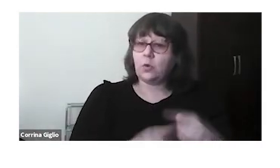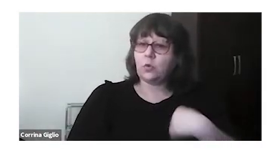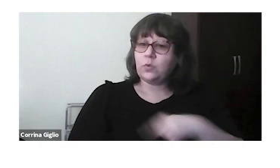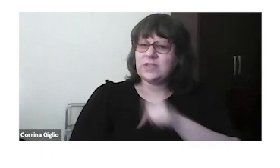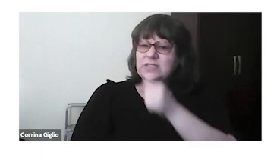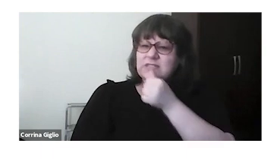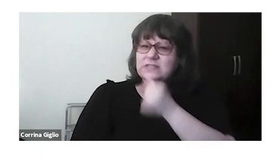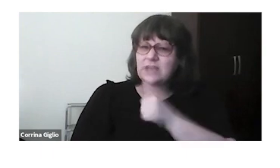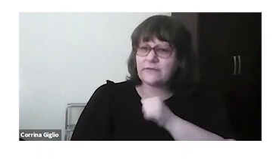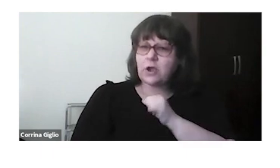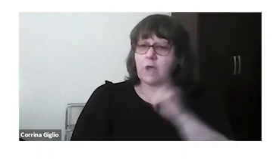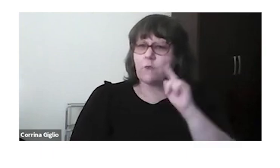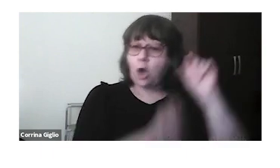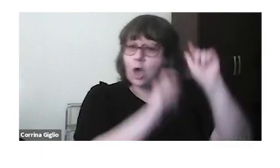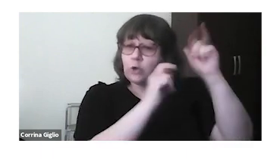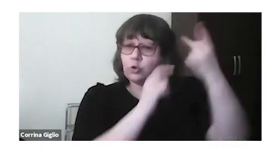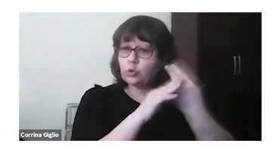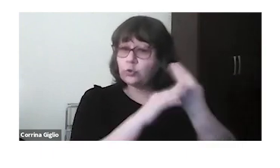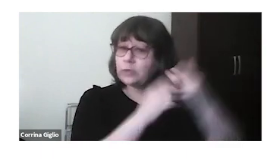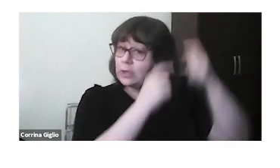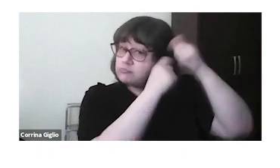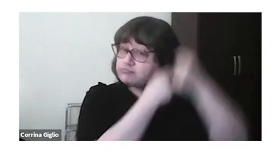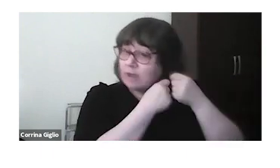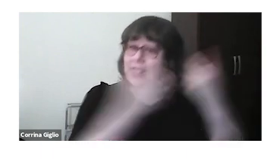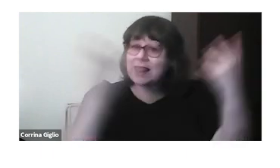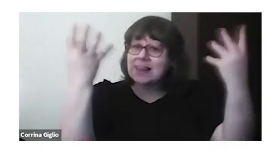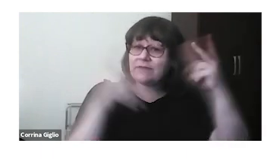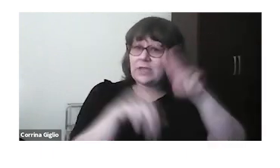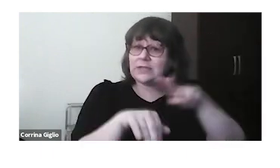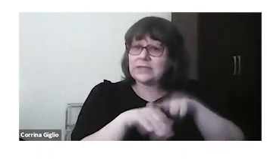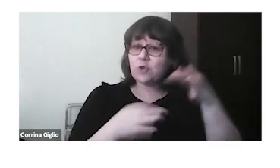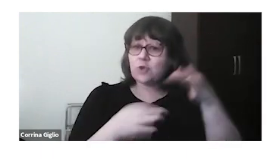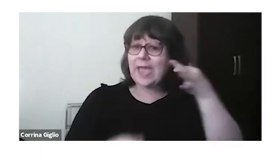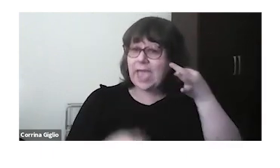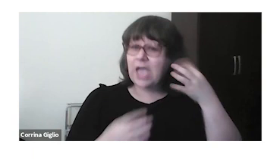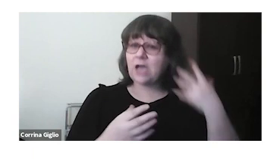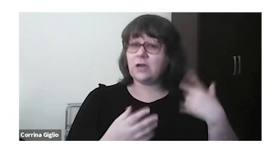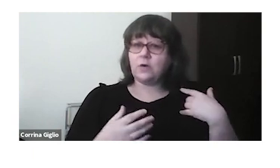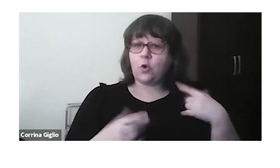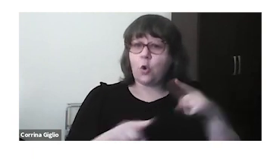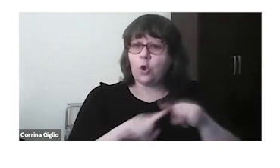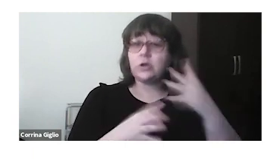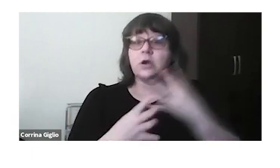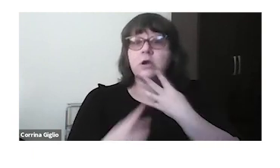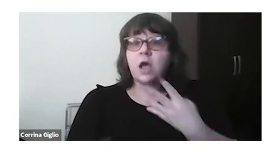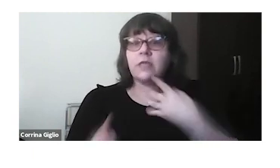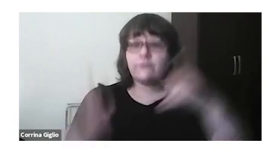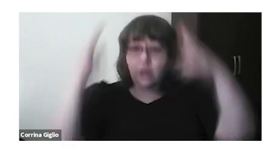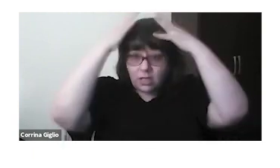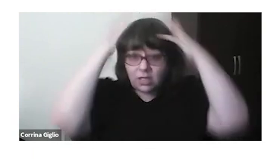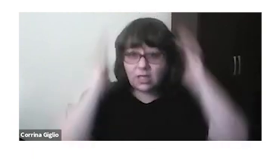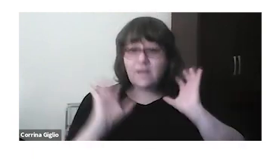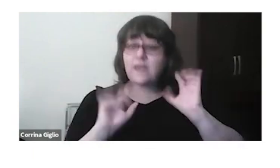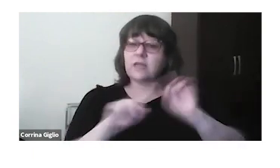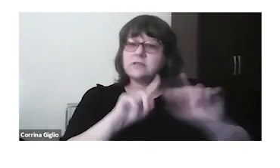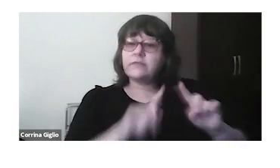we suffer for wearing braids. We suffer for wearing our hair naturally. We suffer for, wearing colorful weaves. We suffer for,